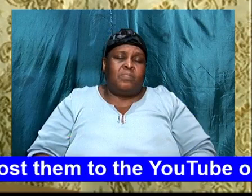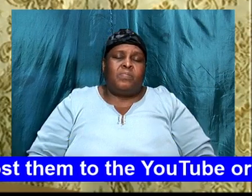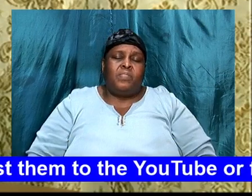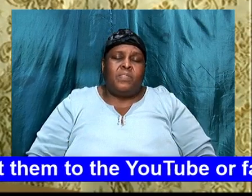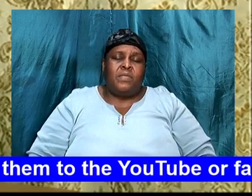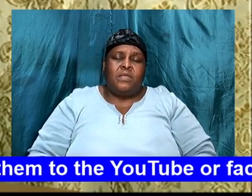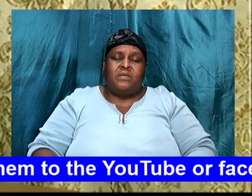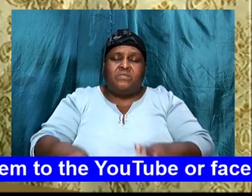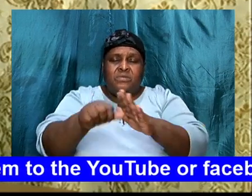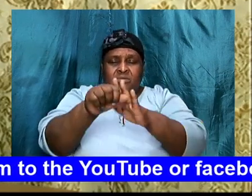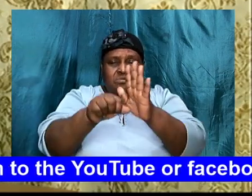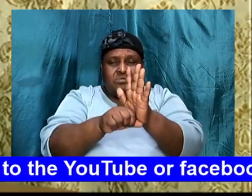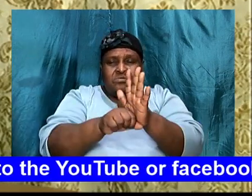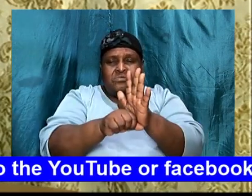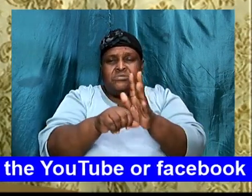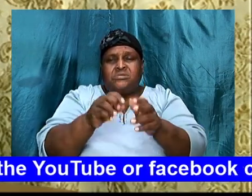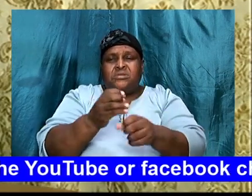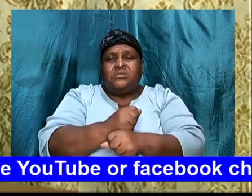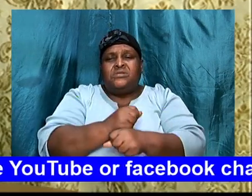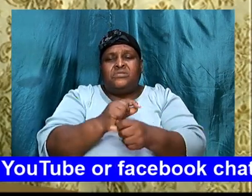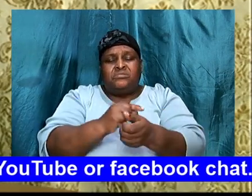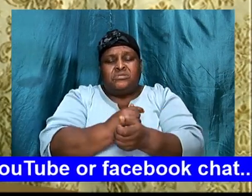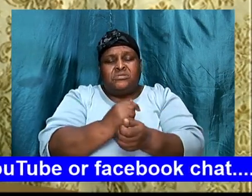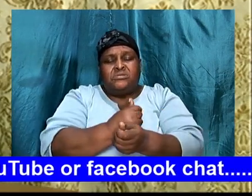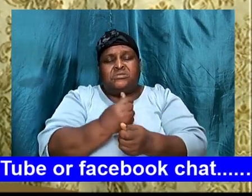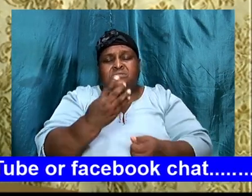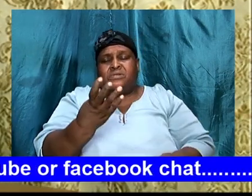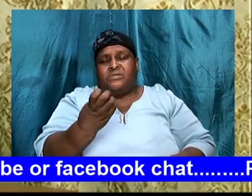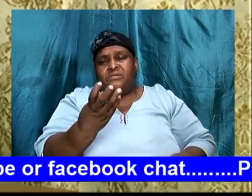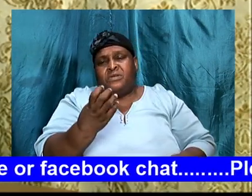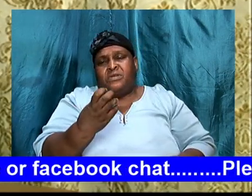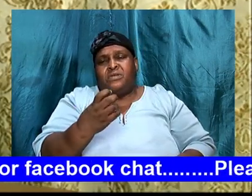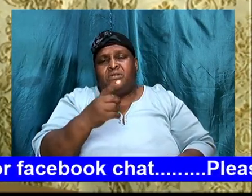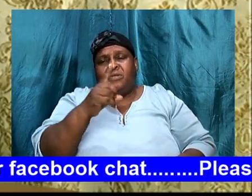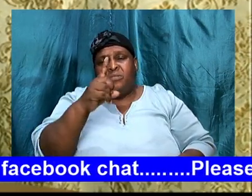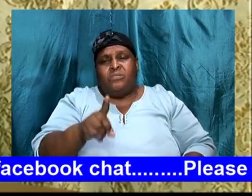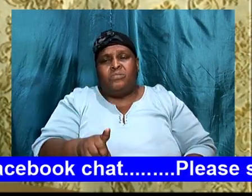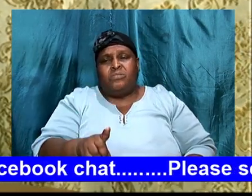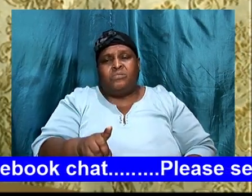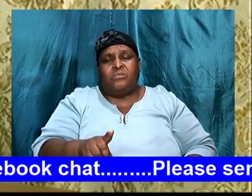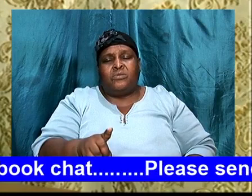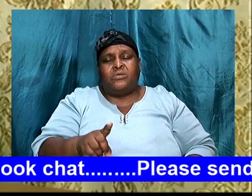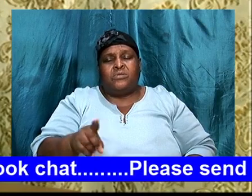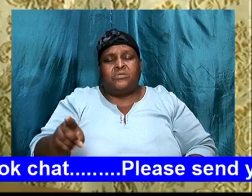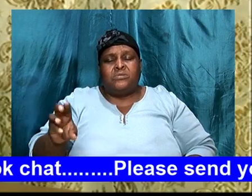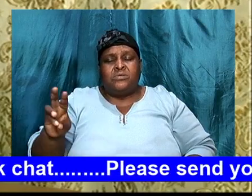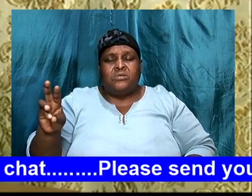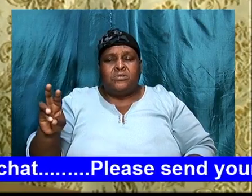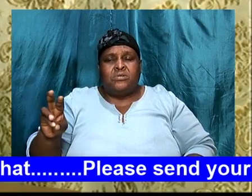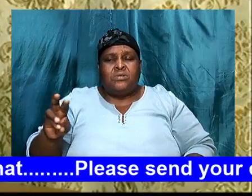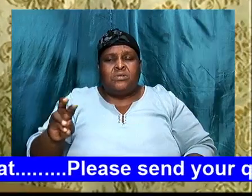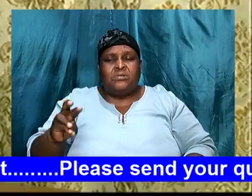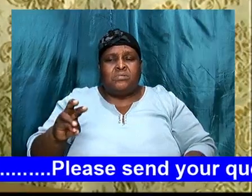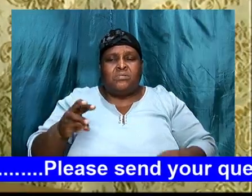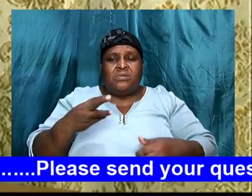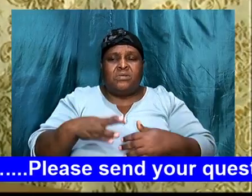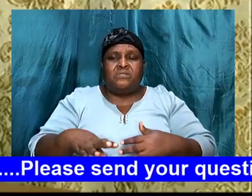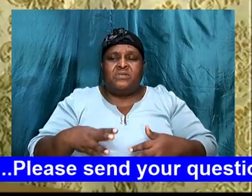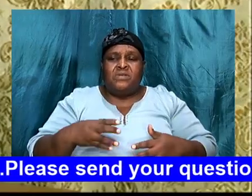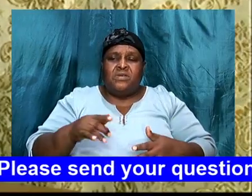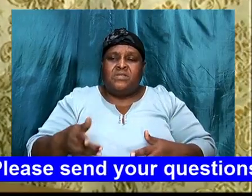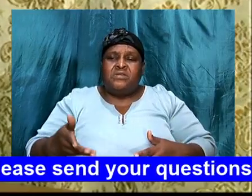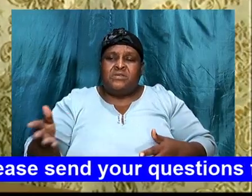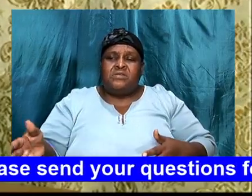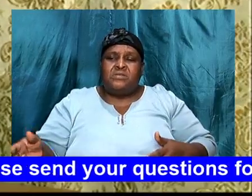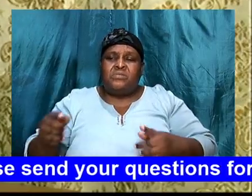the scripture is taken from Genesis chapter 15, 1 to 6. After these things, the word